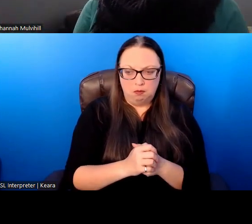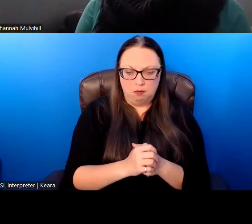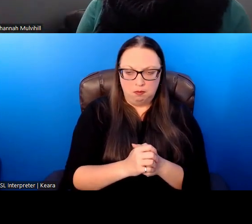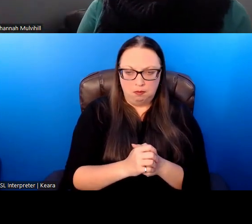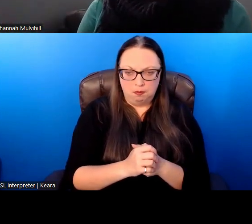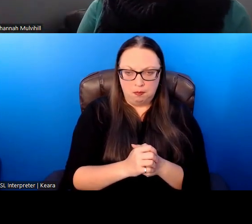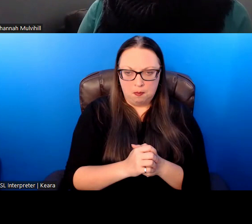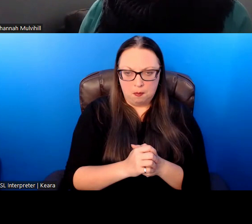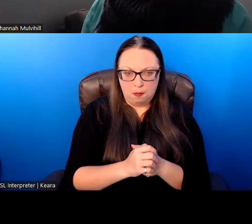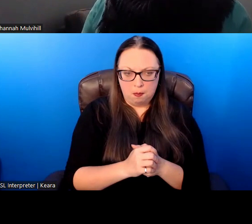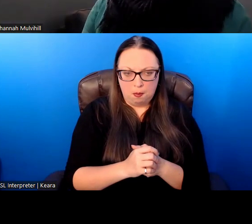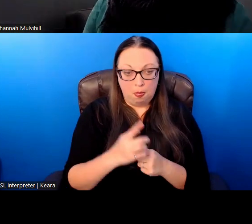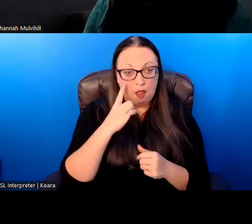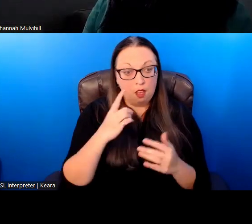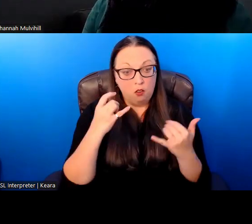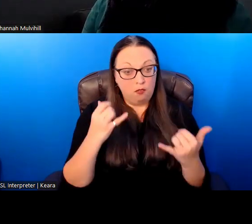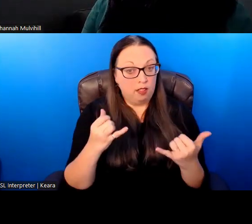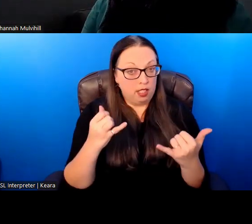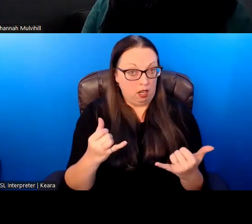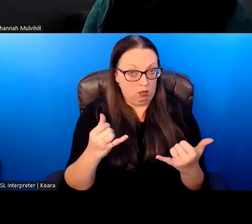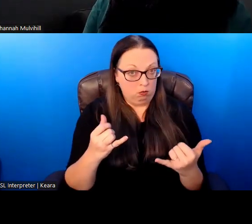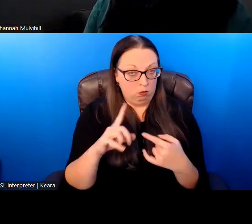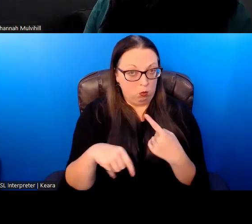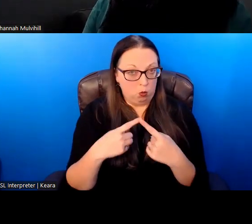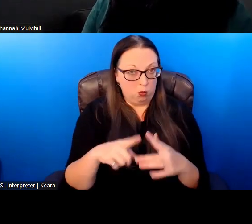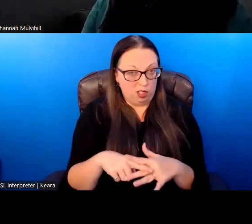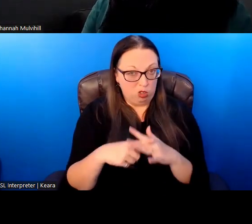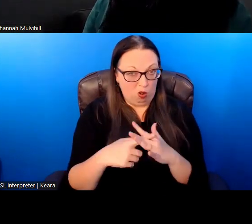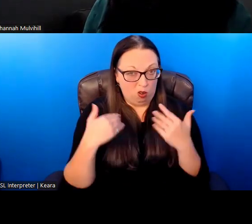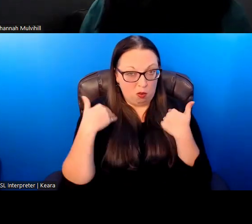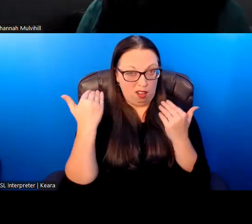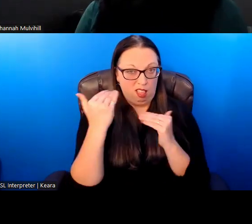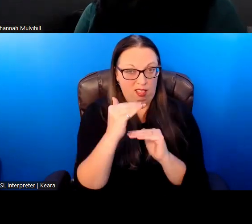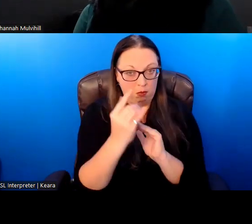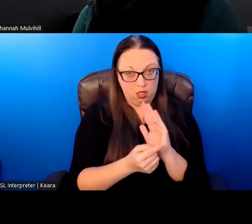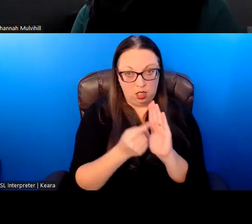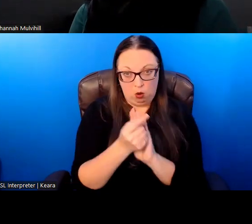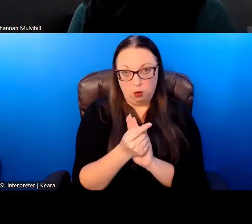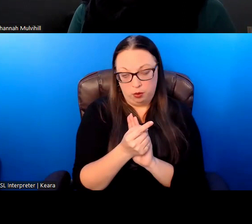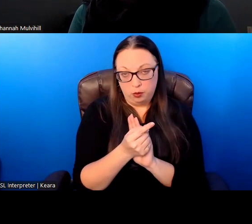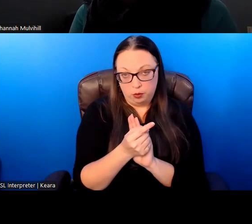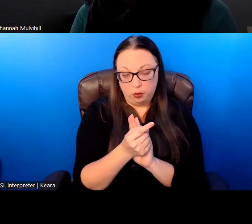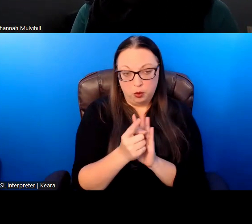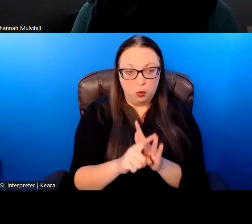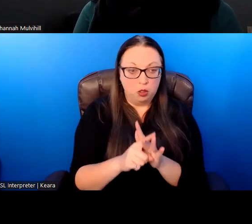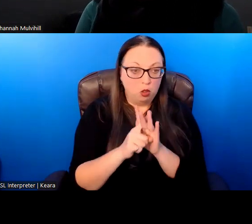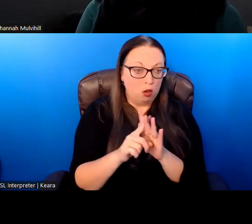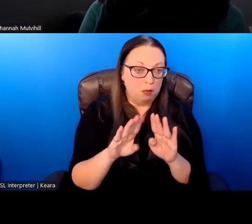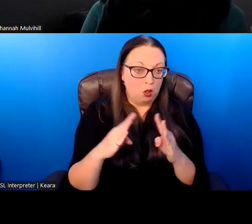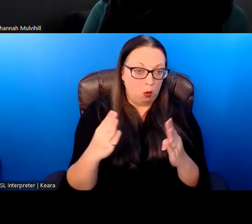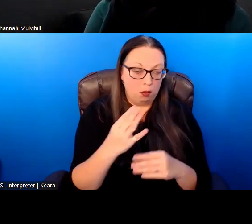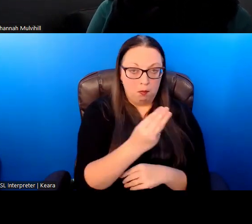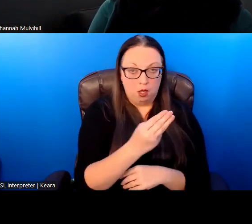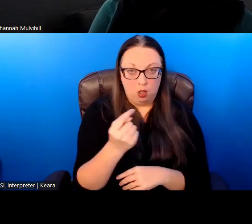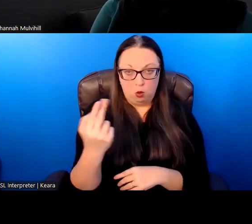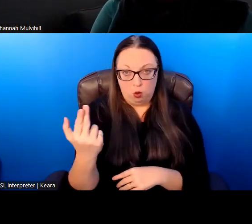As of now, as we started it, we had pretty limited hours. So we started it just being open Monday through